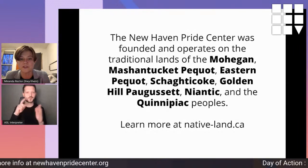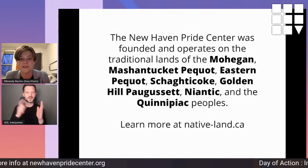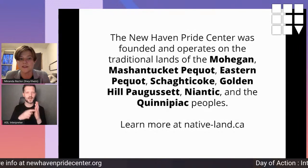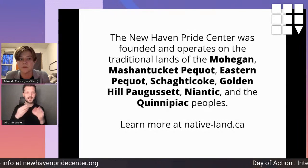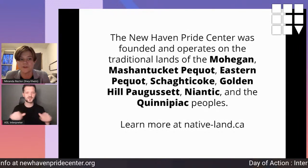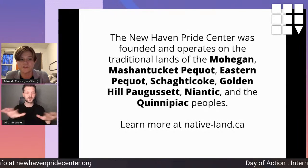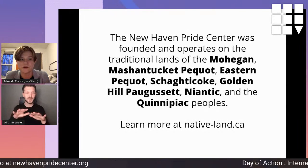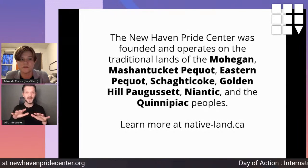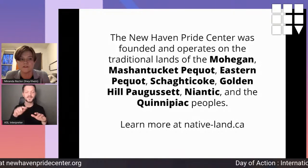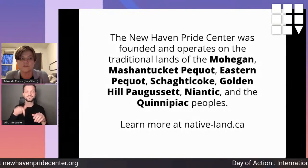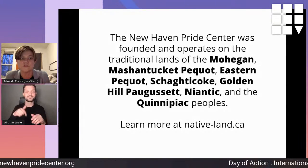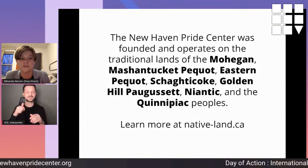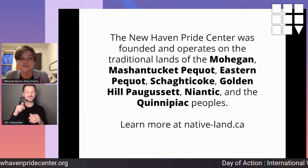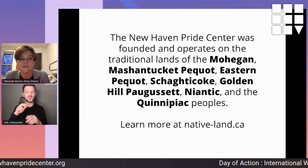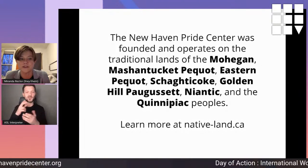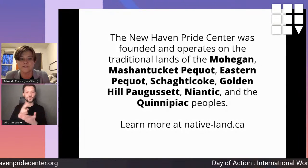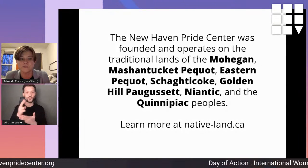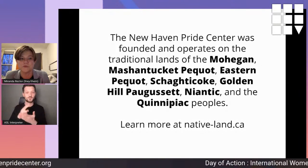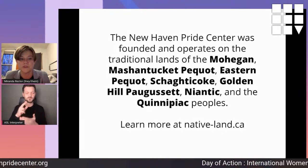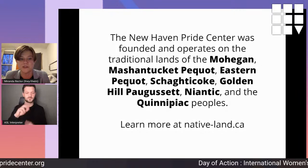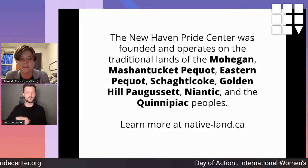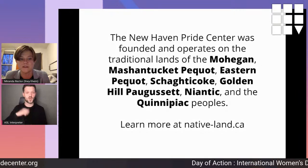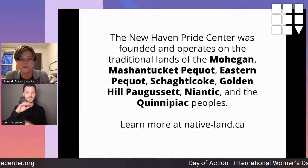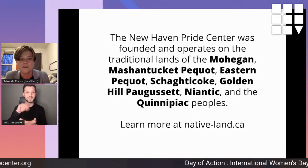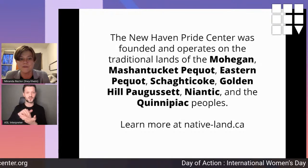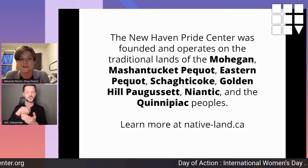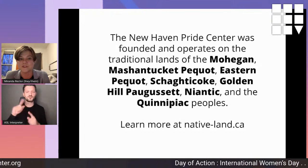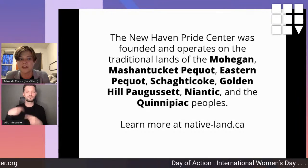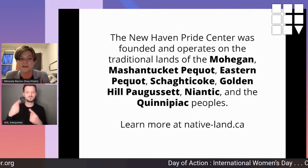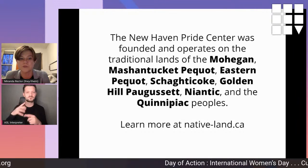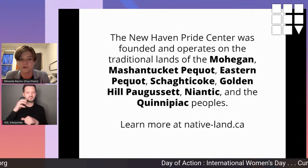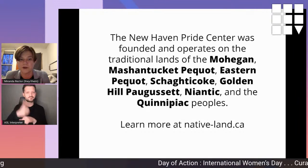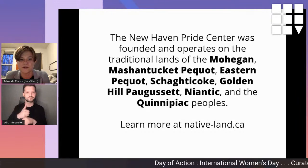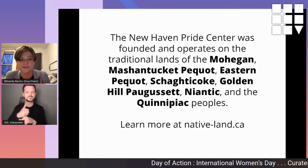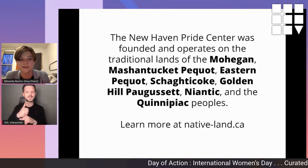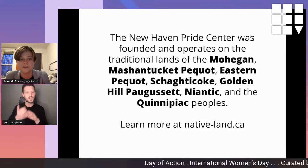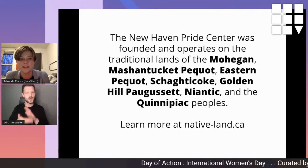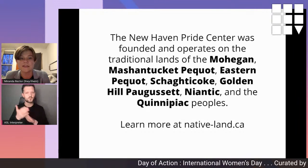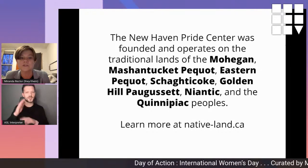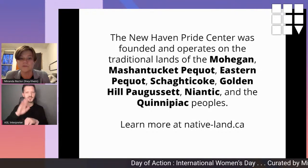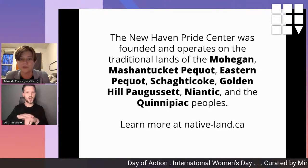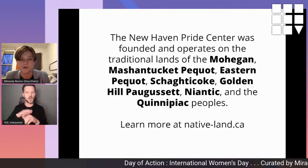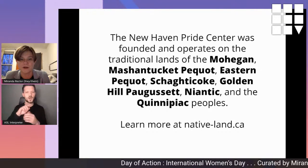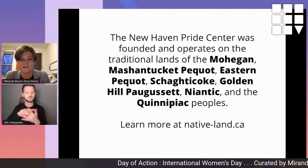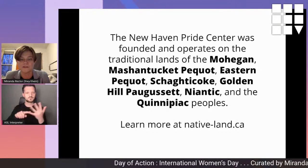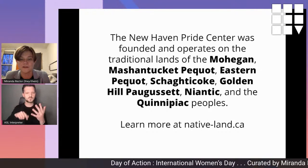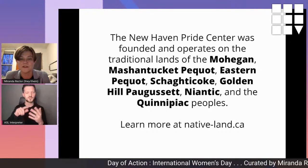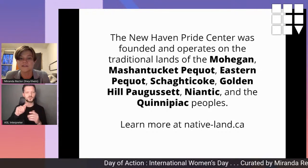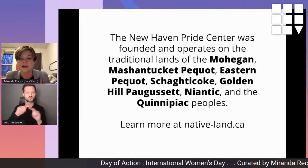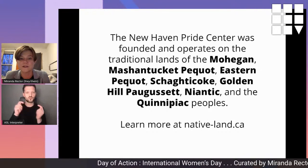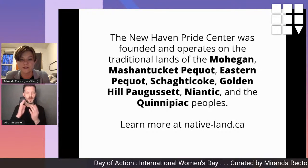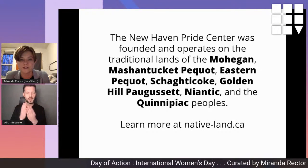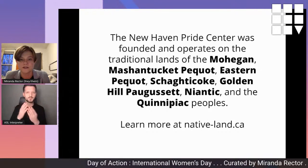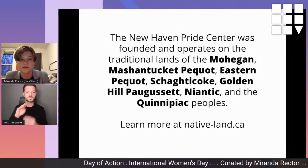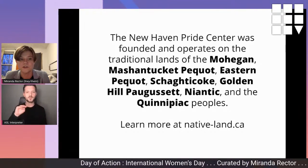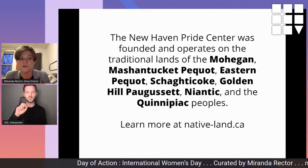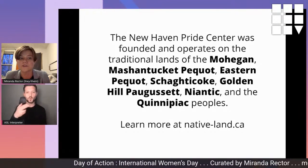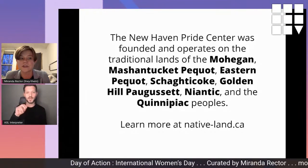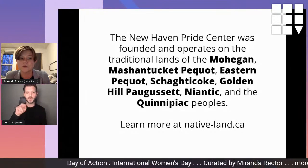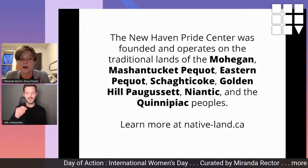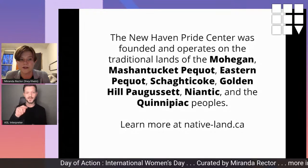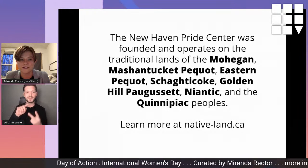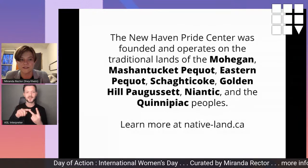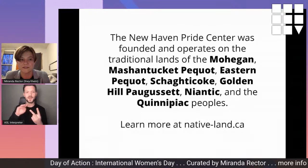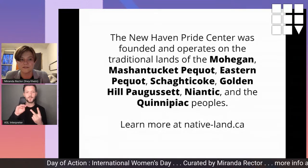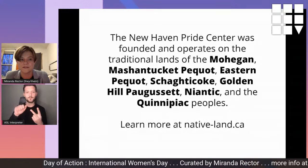was founded and operates on the traditional lands of the Mohegan, Mashantucket Pequot, Eastern Pequot, Scottiecook,